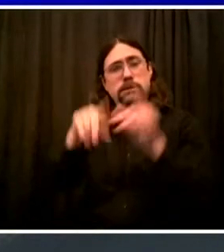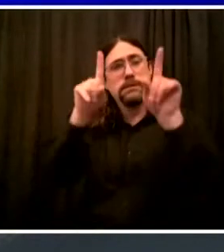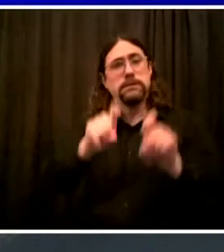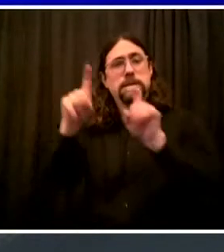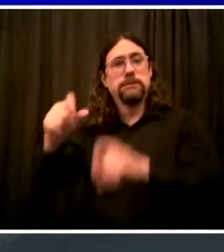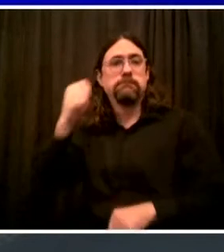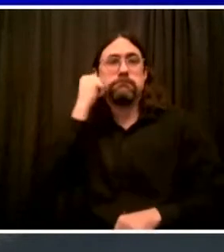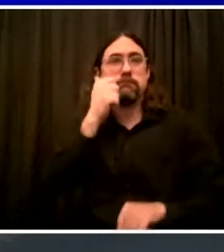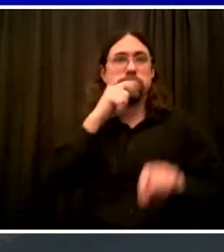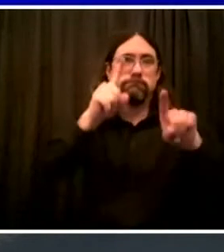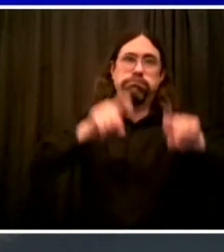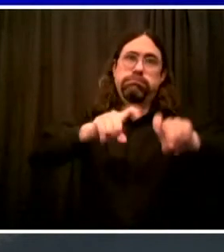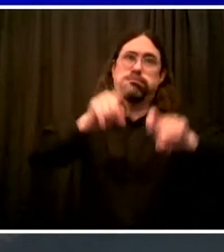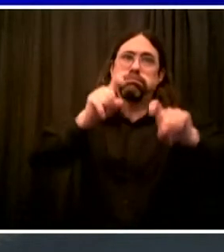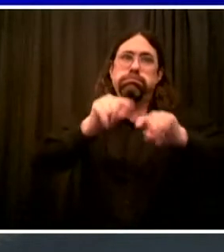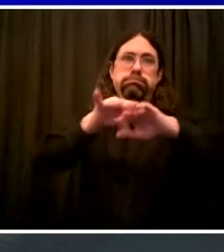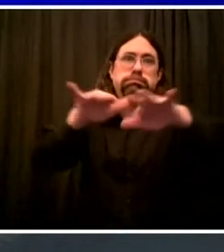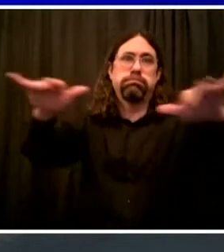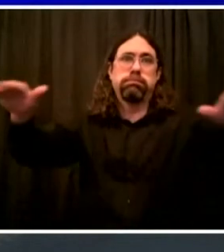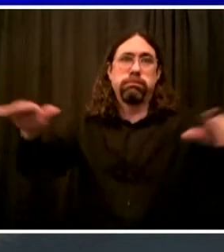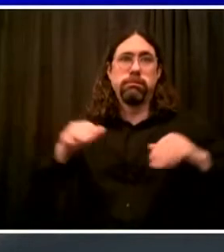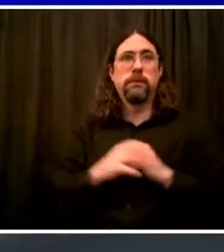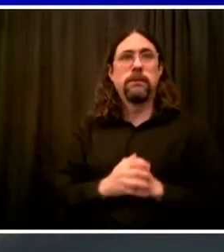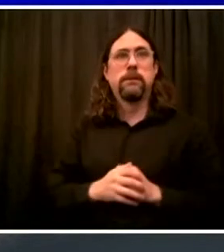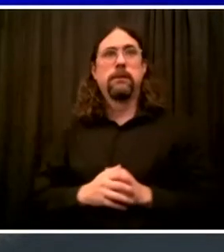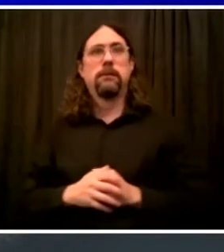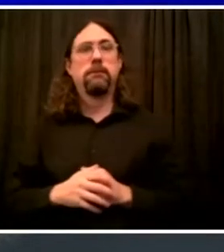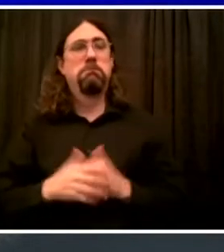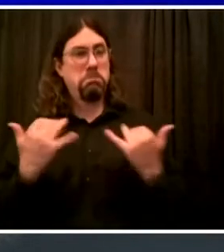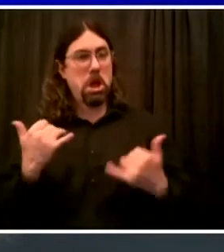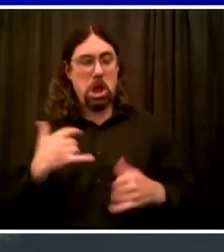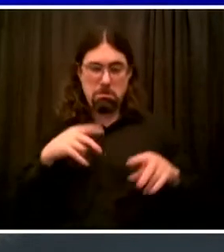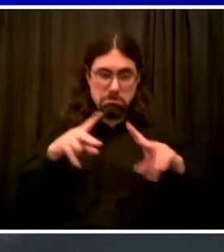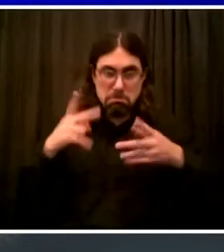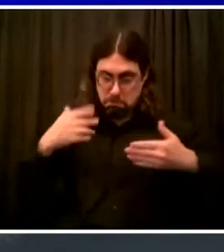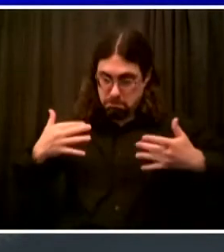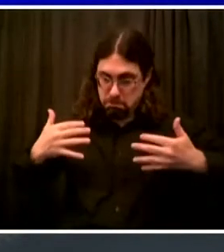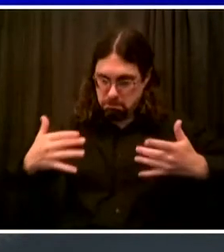be giving you updates as we go along on how we're doing. But we believe that more